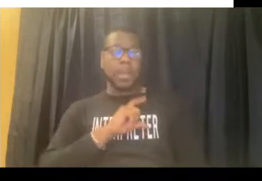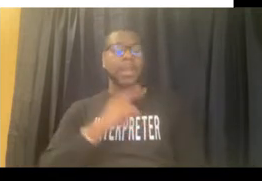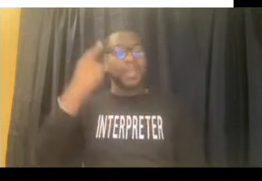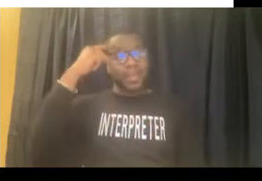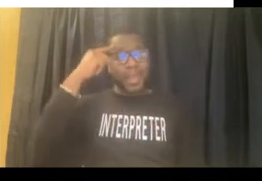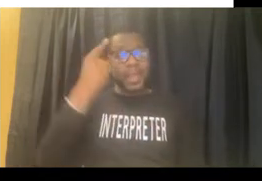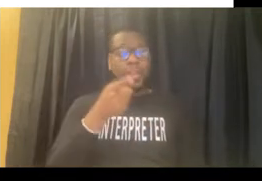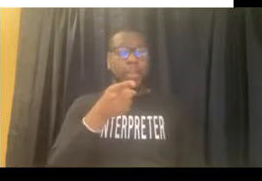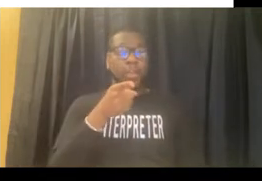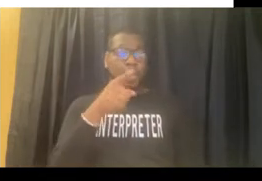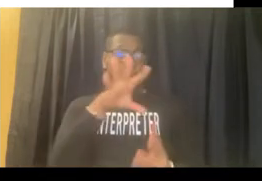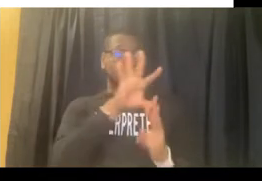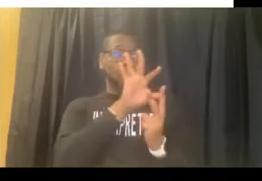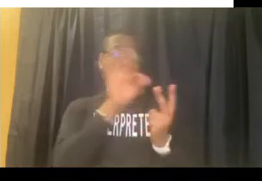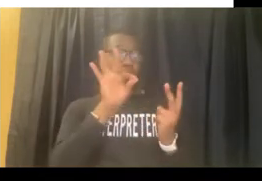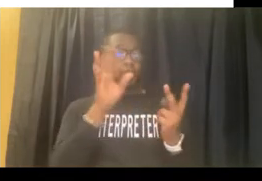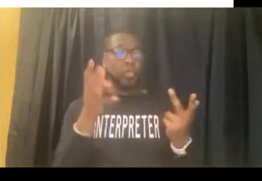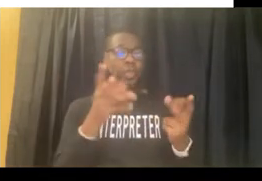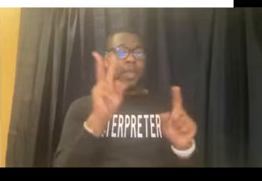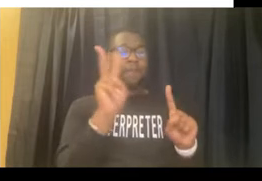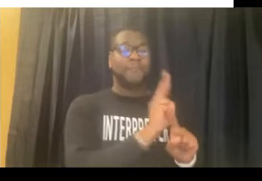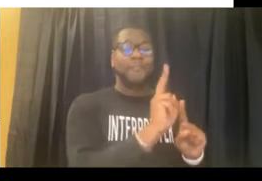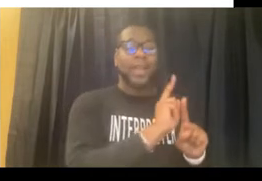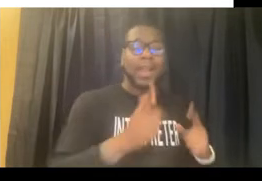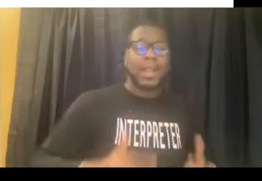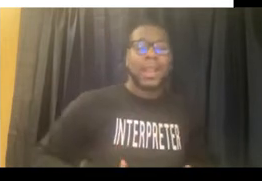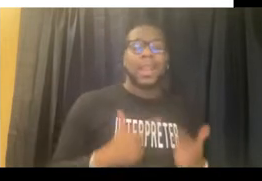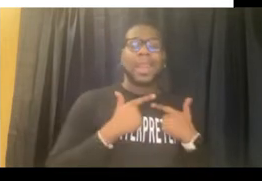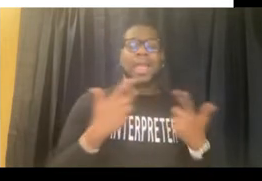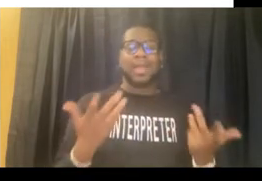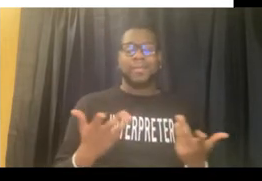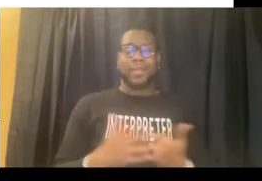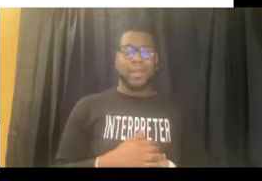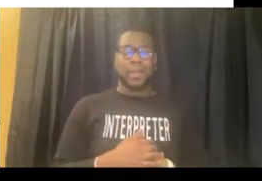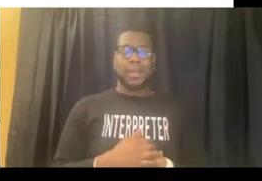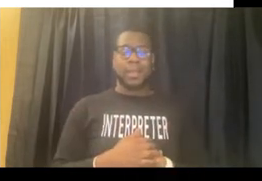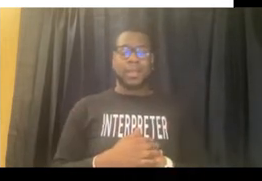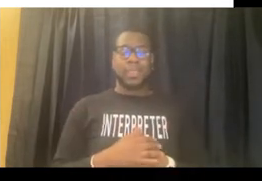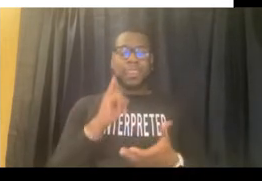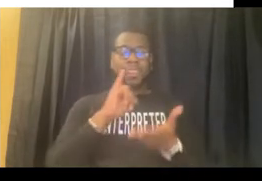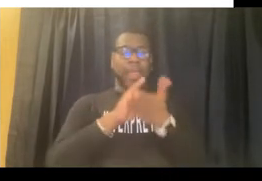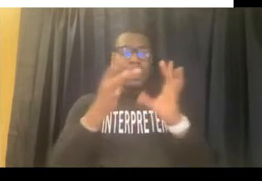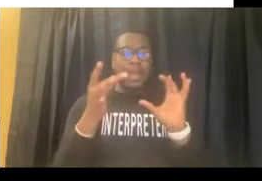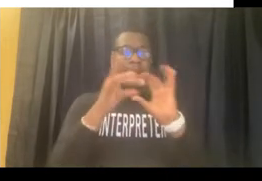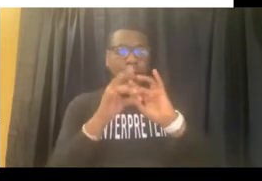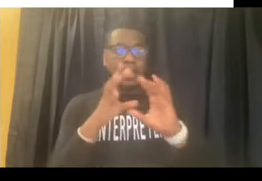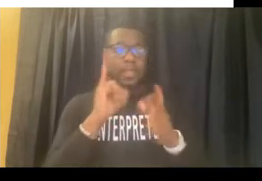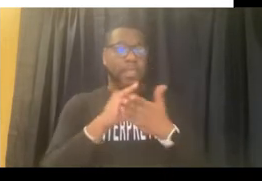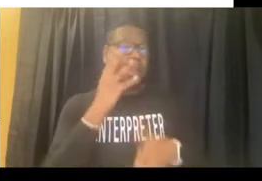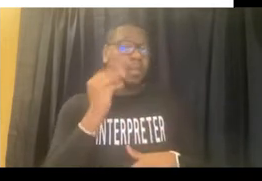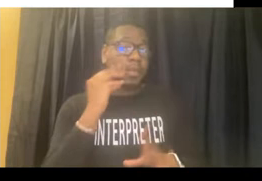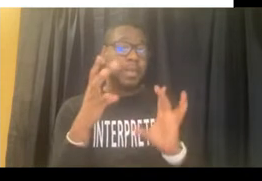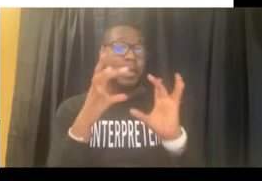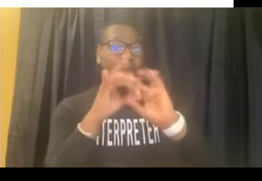You experiencing violence, you experiencing difficulties with feeling safe is just a part of your life. So I'm not really going to acknowledge it. I